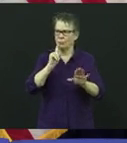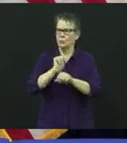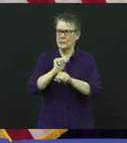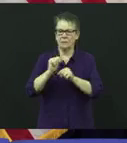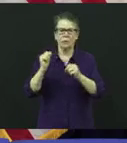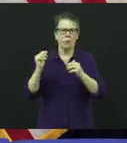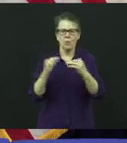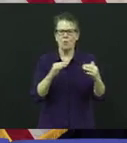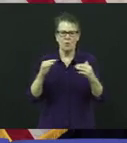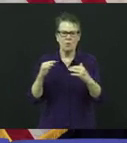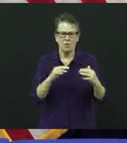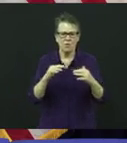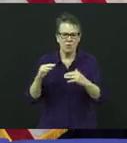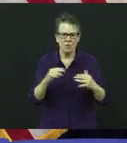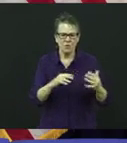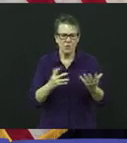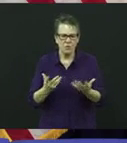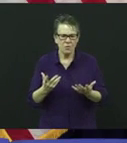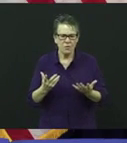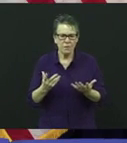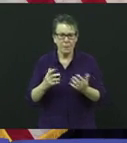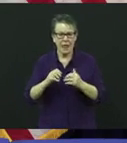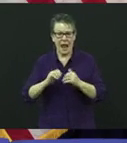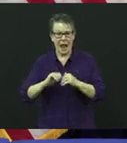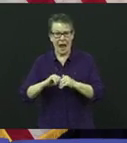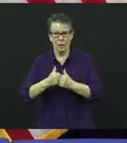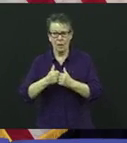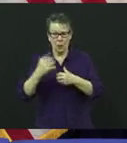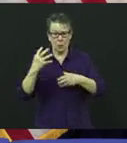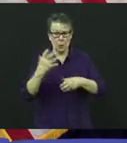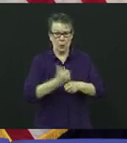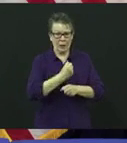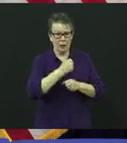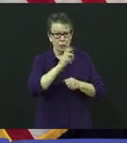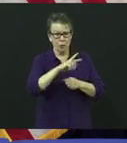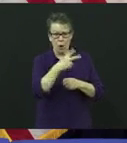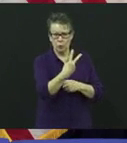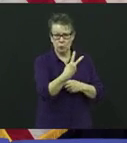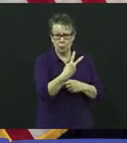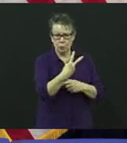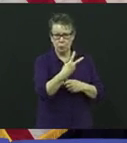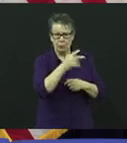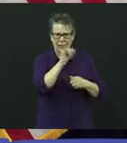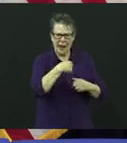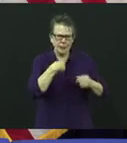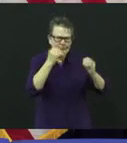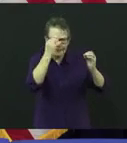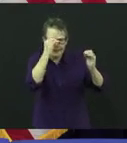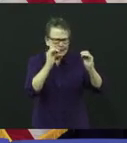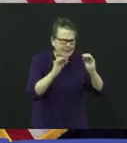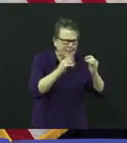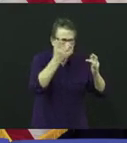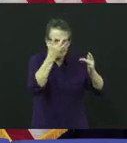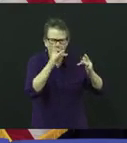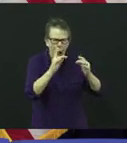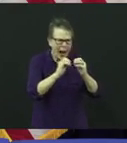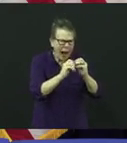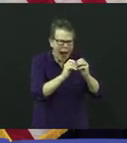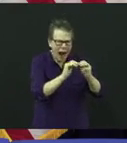that we panicked. We were smart. We worked our tails off. We were proactive. We were aggressive. We